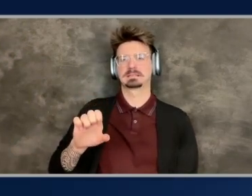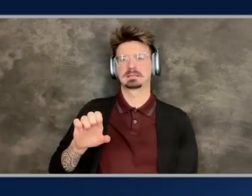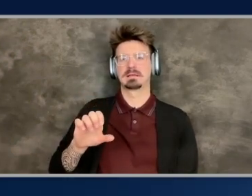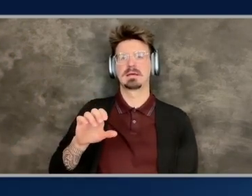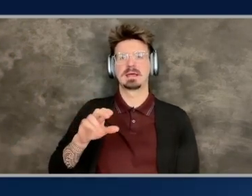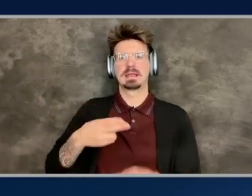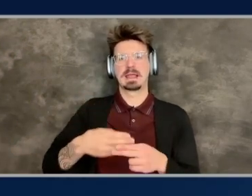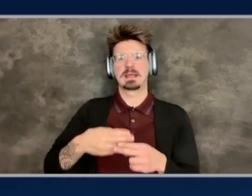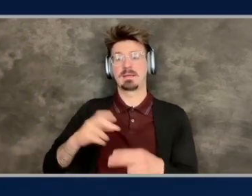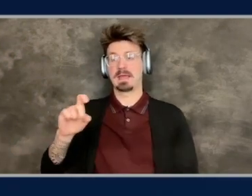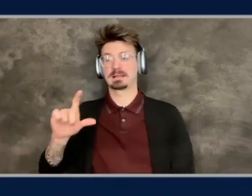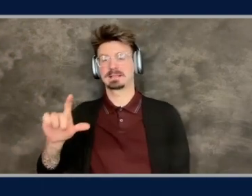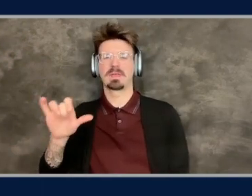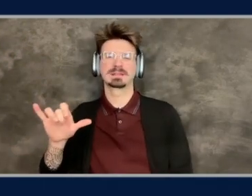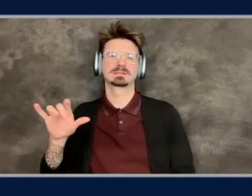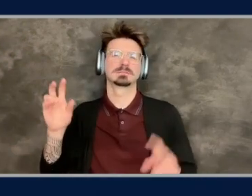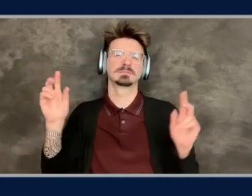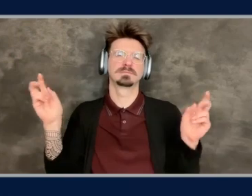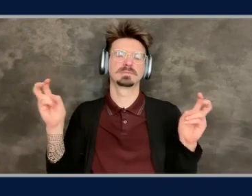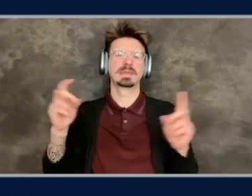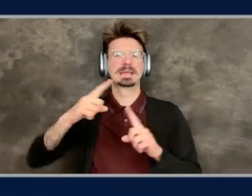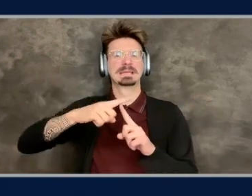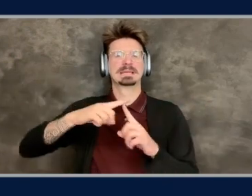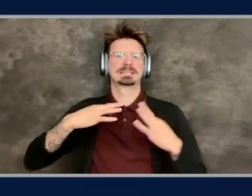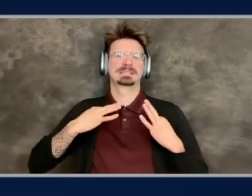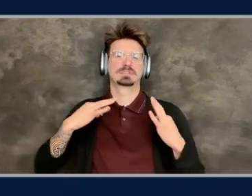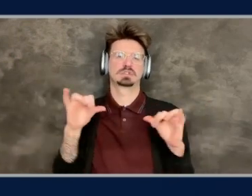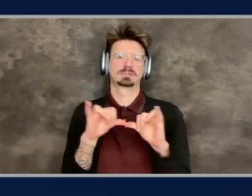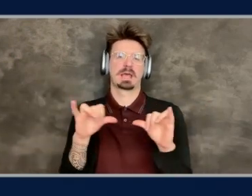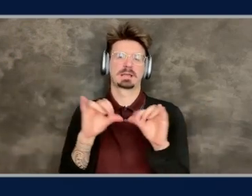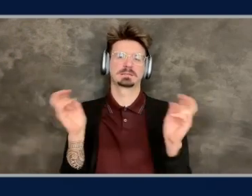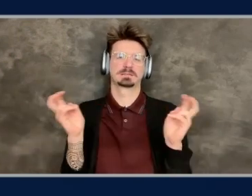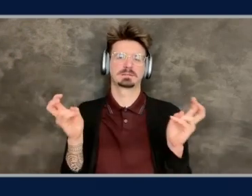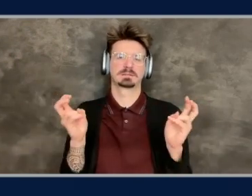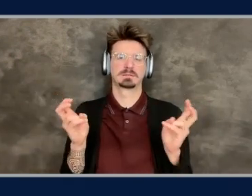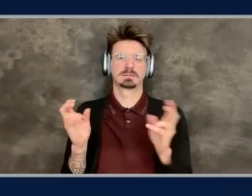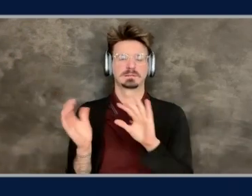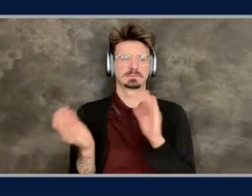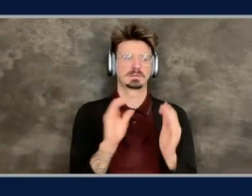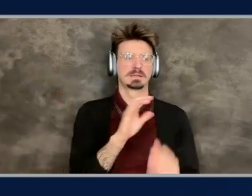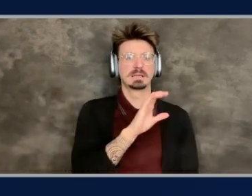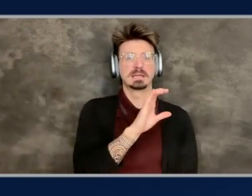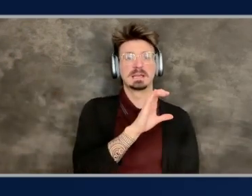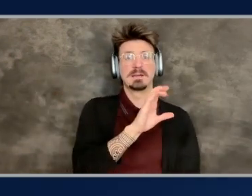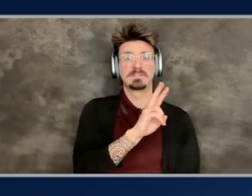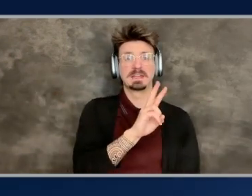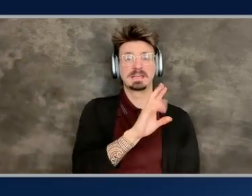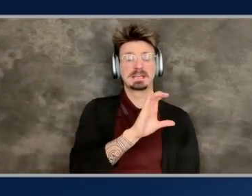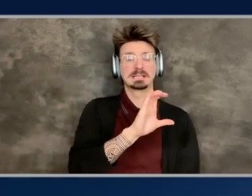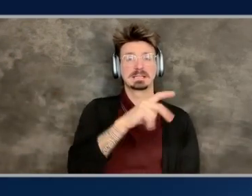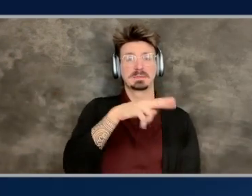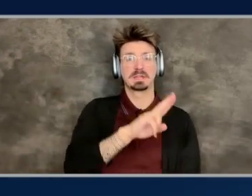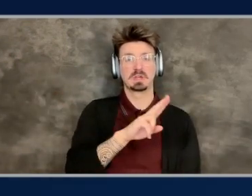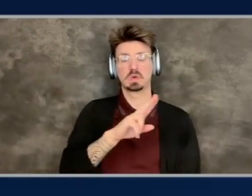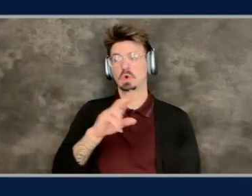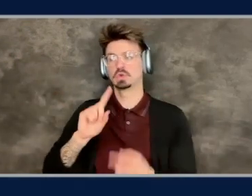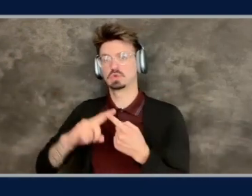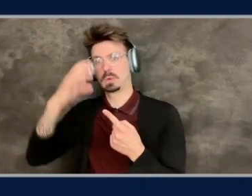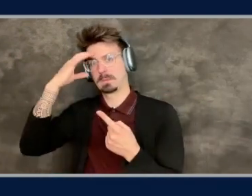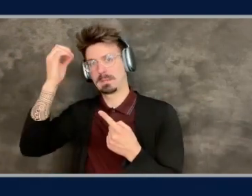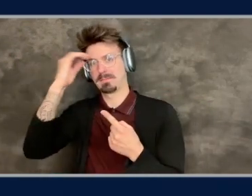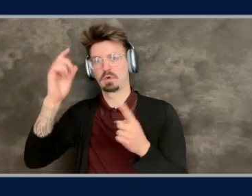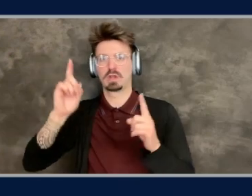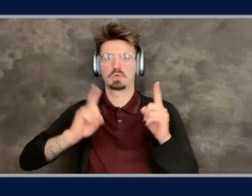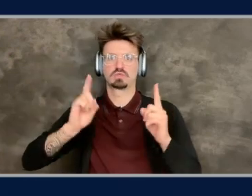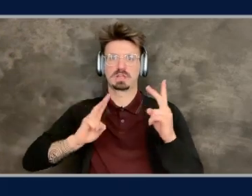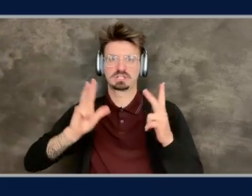that we call it. And that corresponds to the vCPU to memory ratio. Right. In the case of my C8G that I took